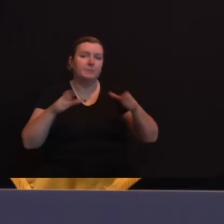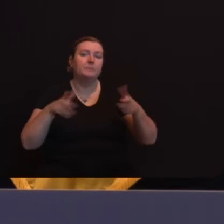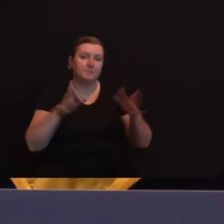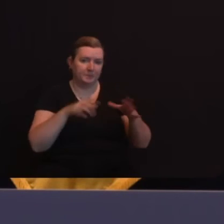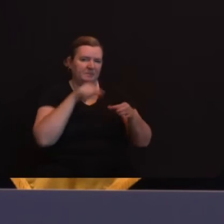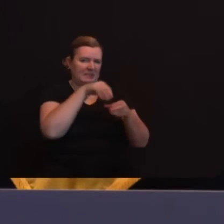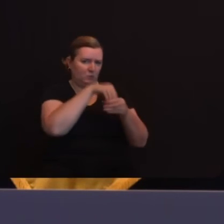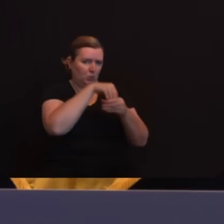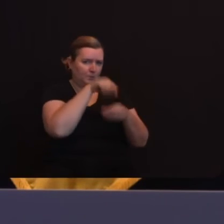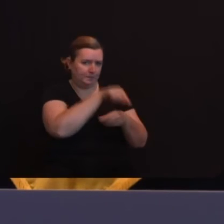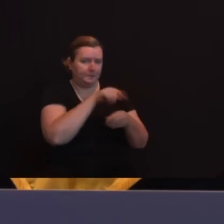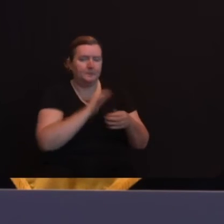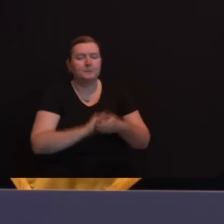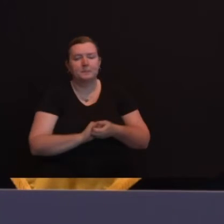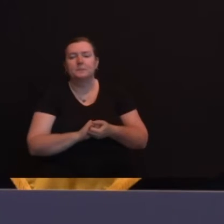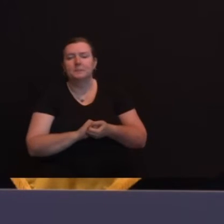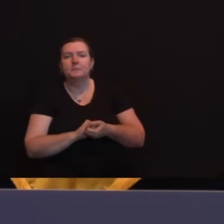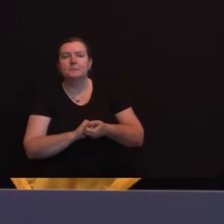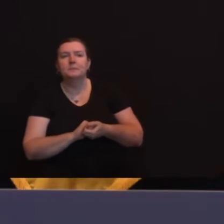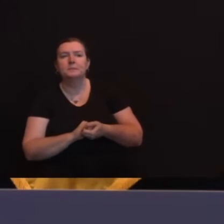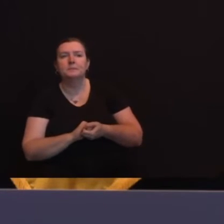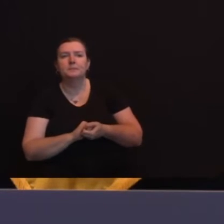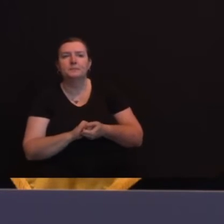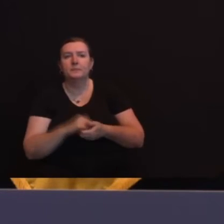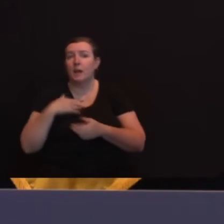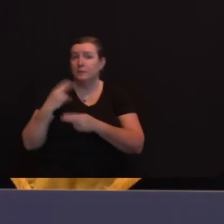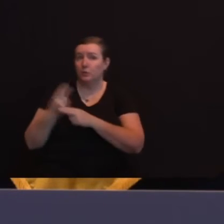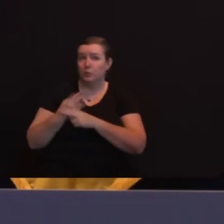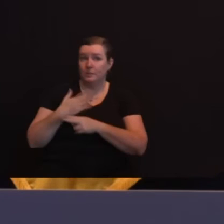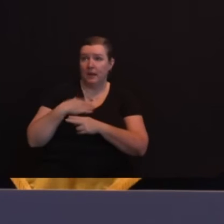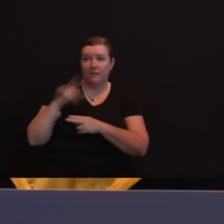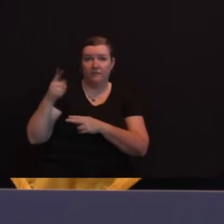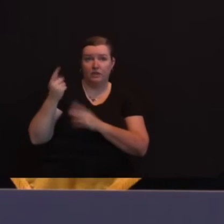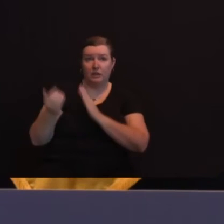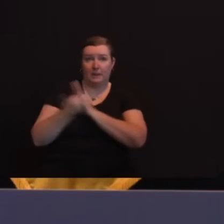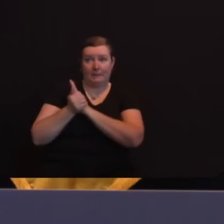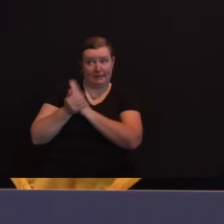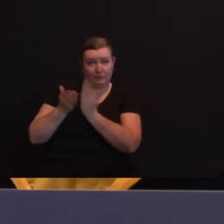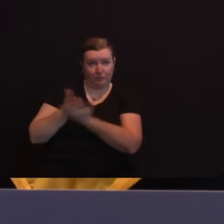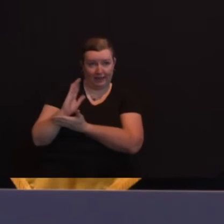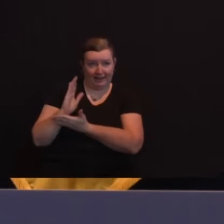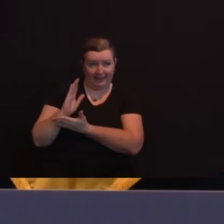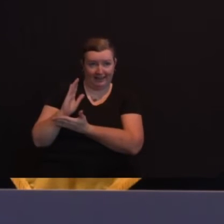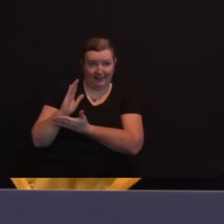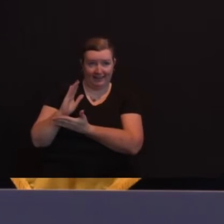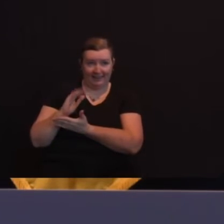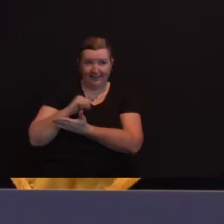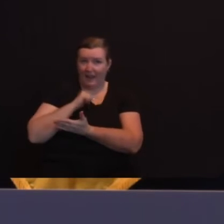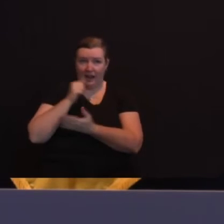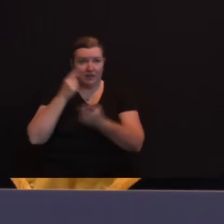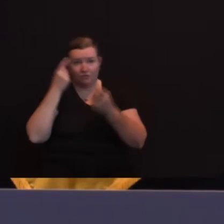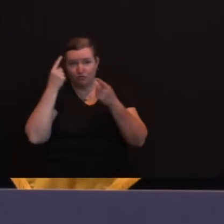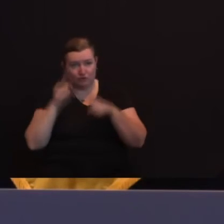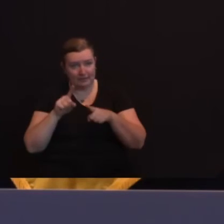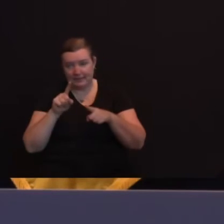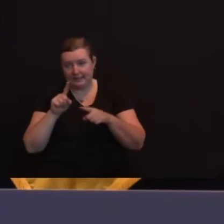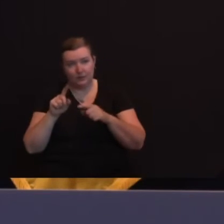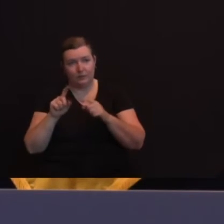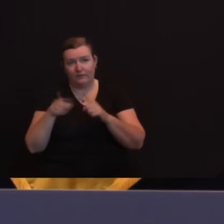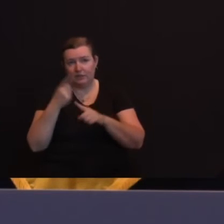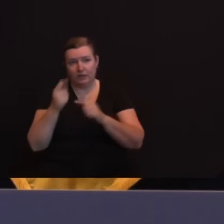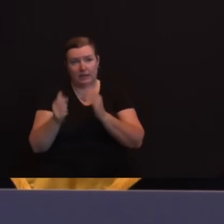May I say, I'll use my First Amendment right to say that I don't agree with the First Amendment argument on movies, but that's illegal. That is a legal